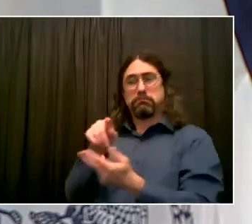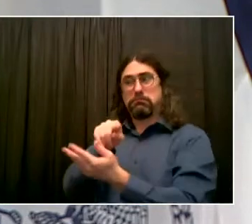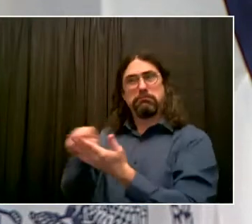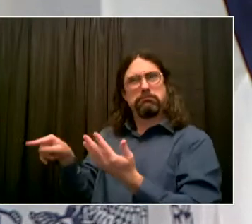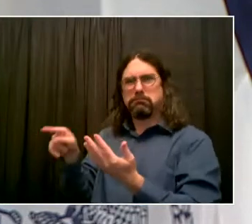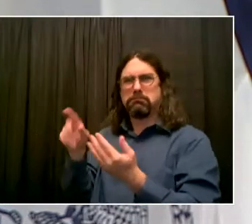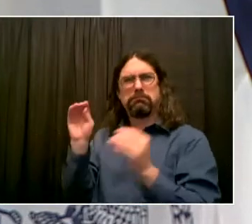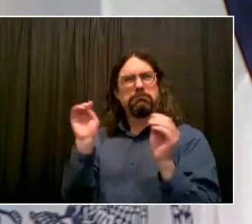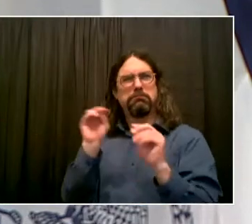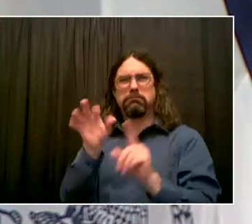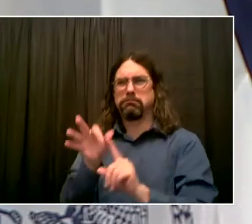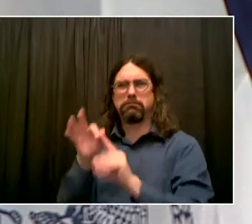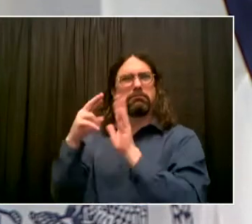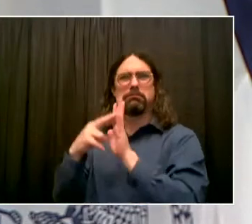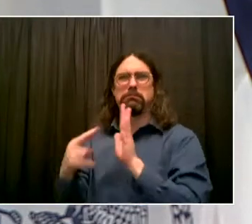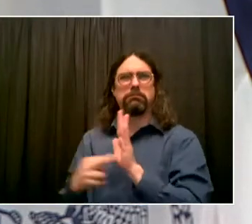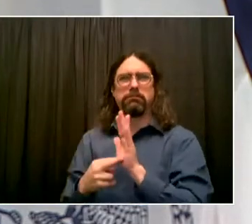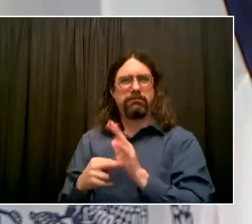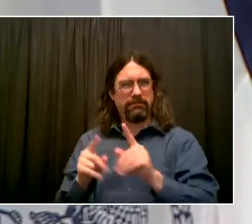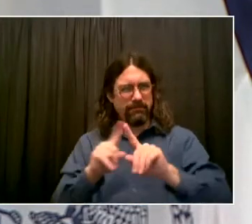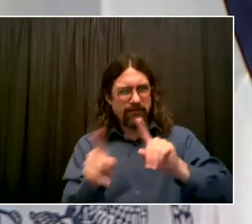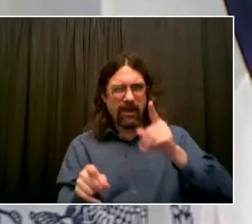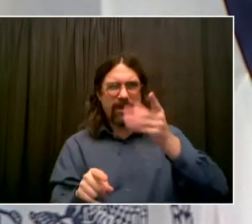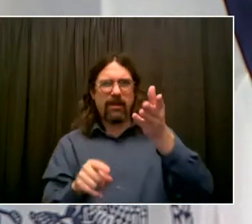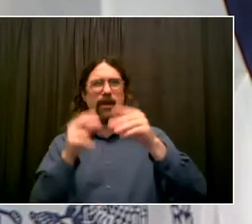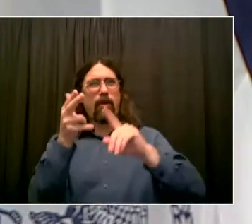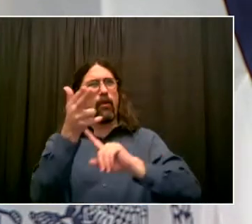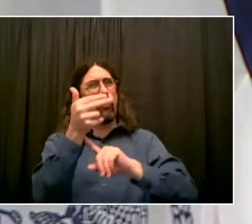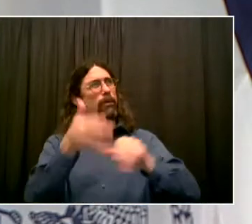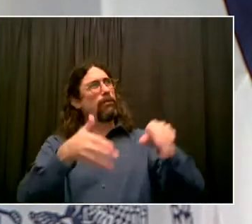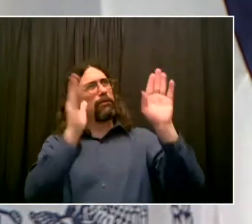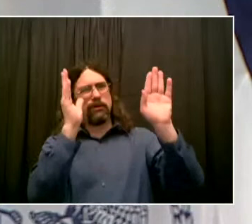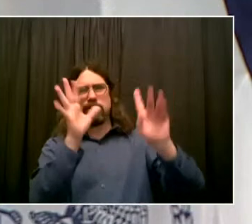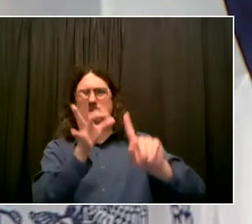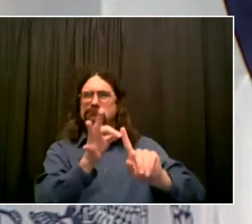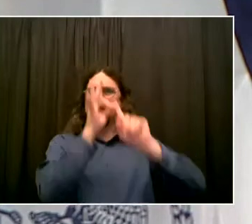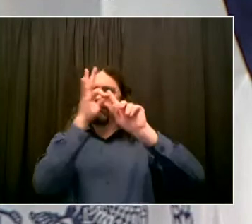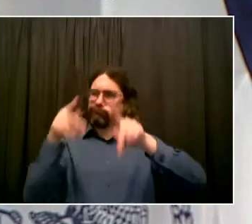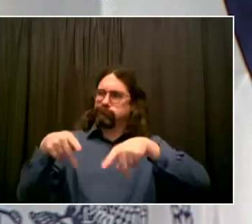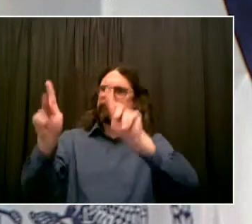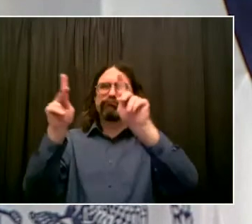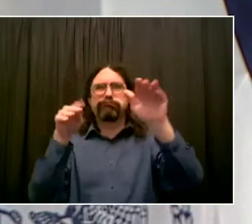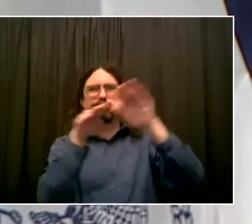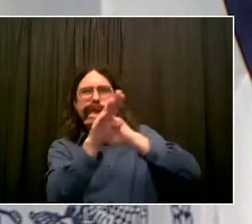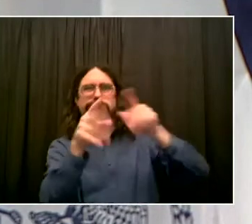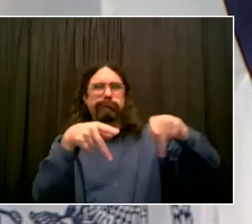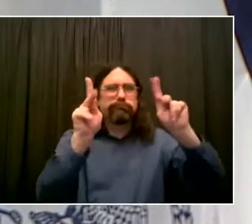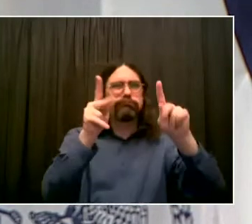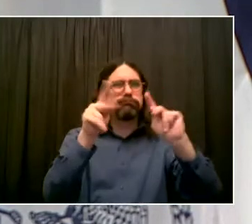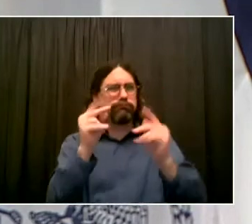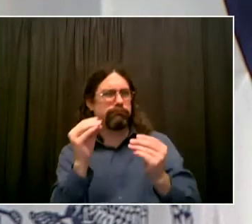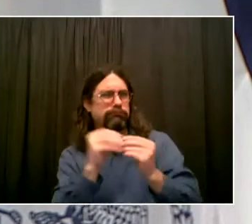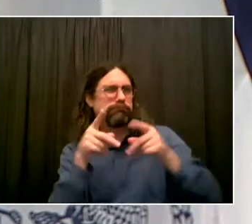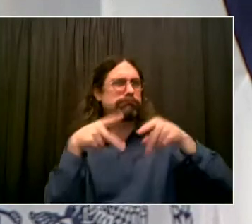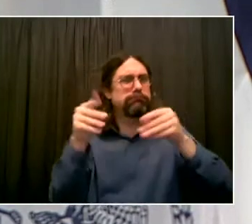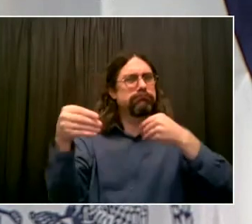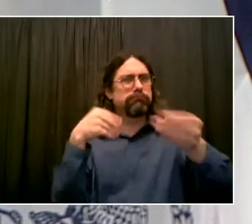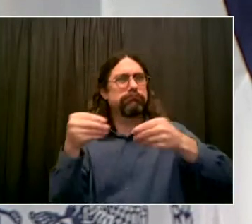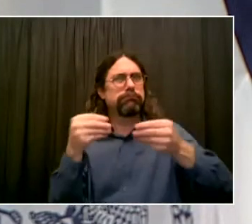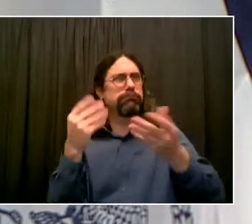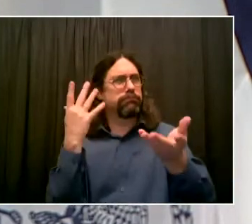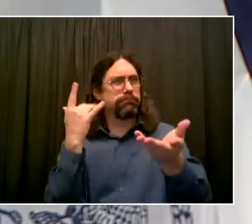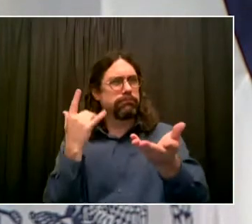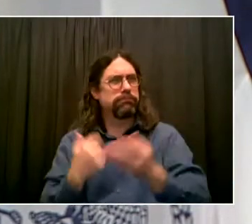different development, different facilities, hotels have always been one of the things that really concern people because it brings a lot